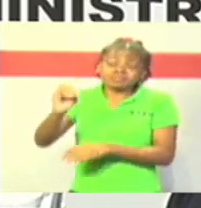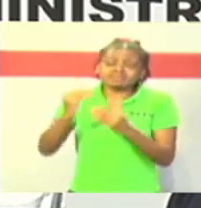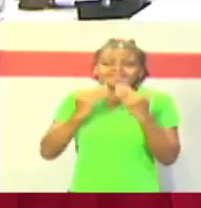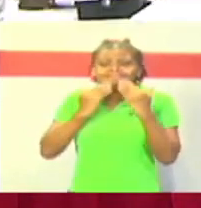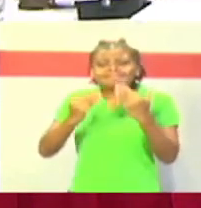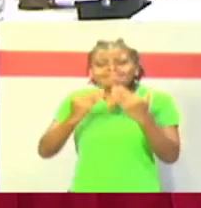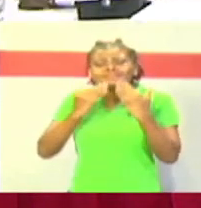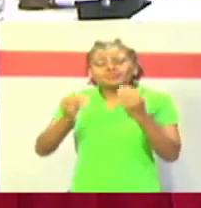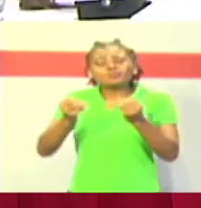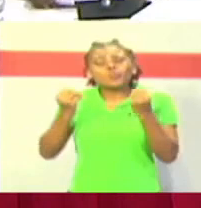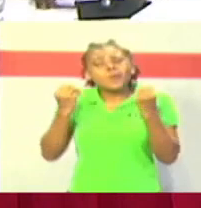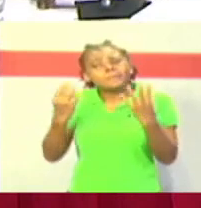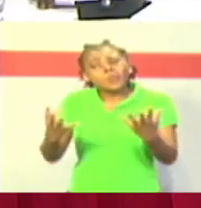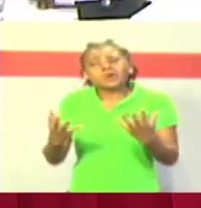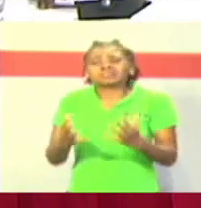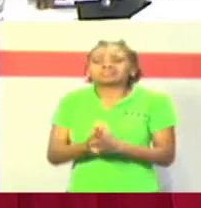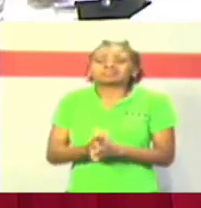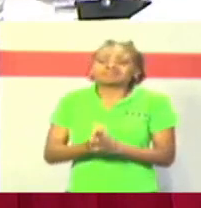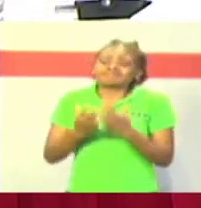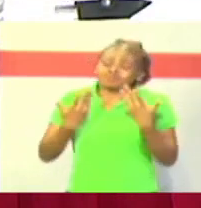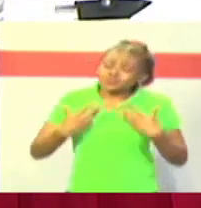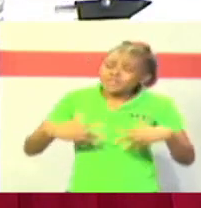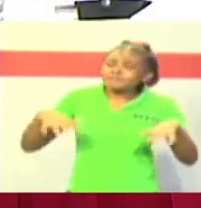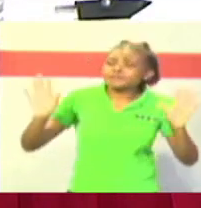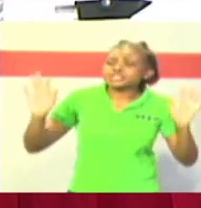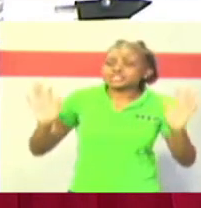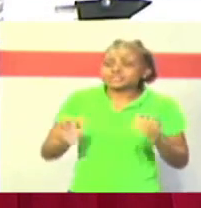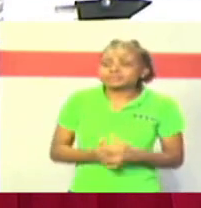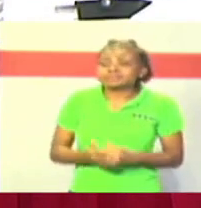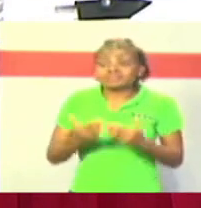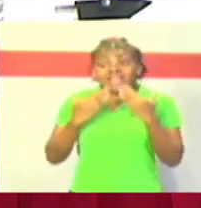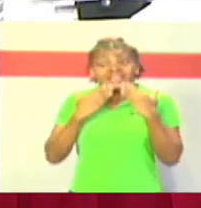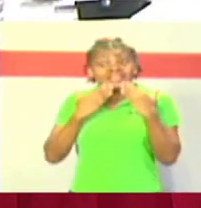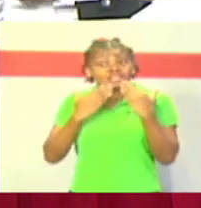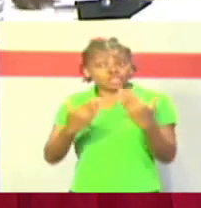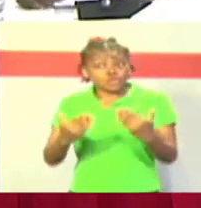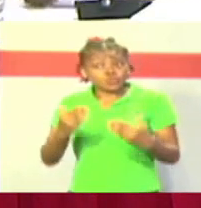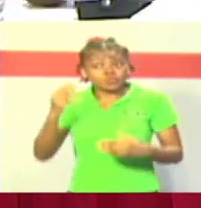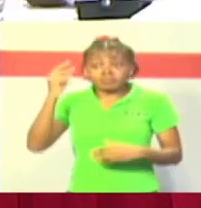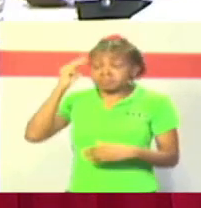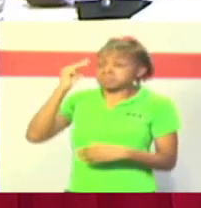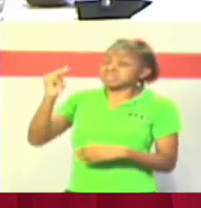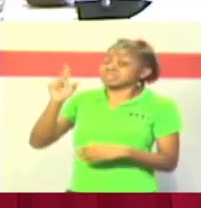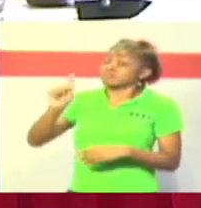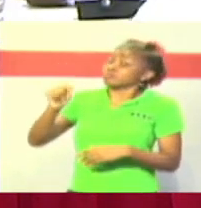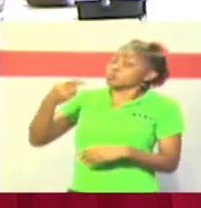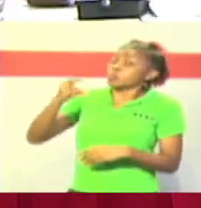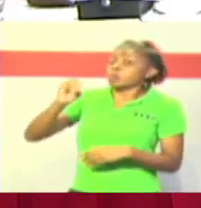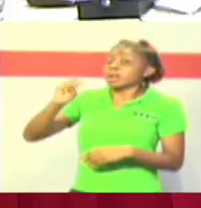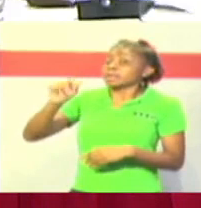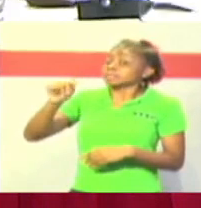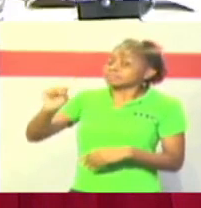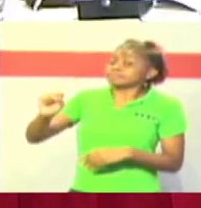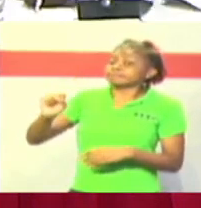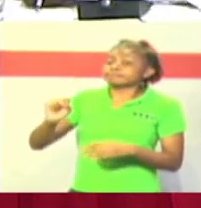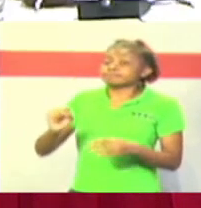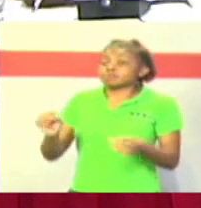much, Al. Thank you very much, Mr. Thomas, for that very detailed